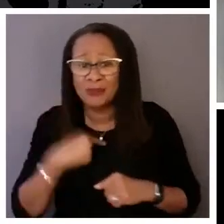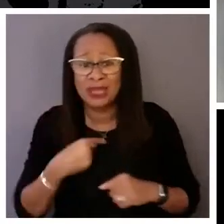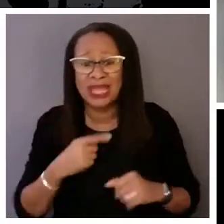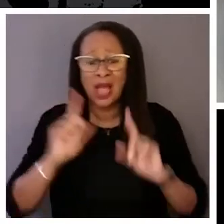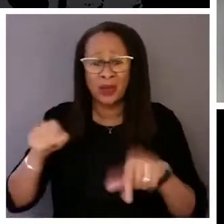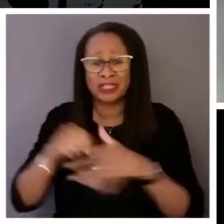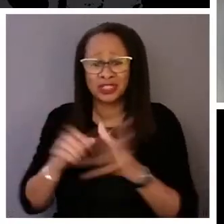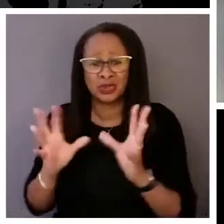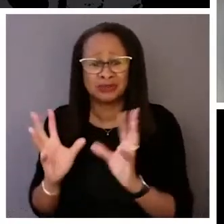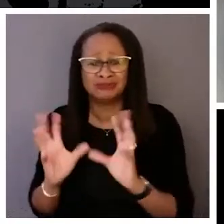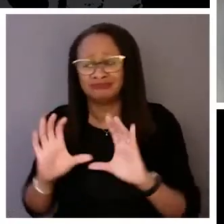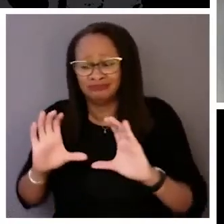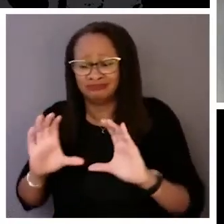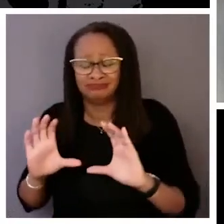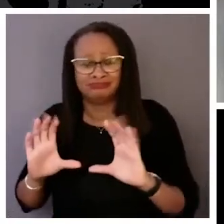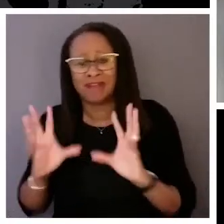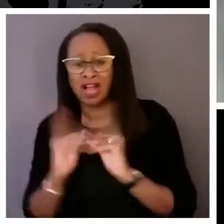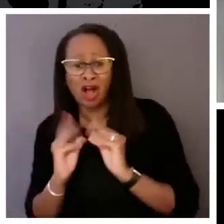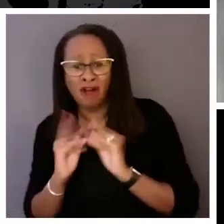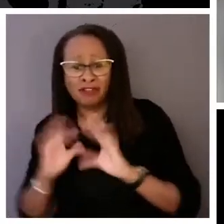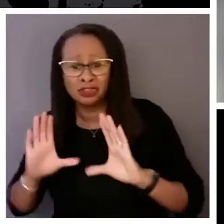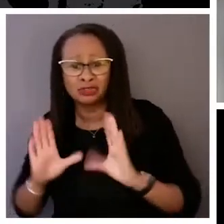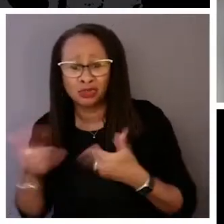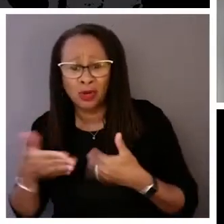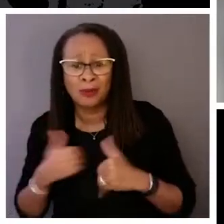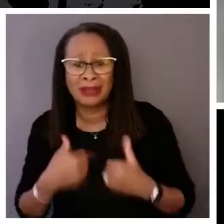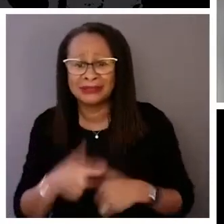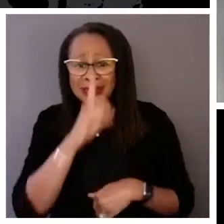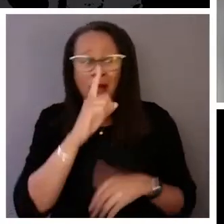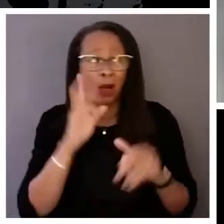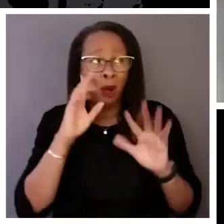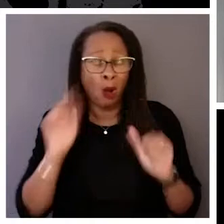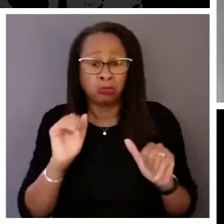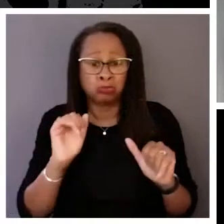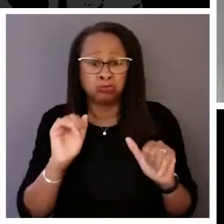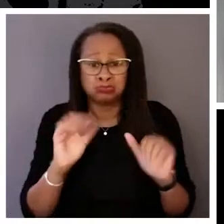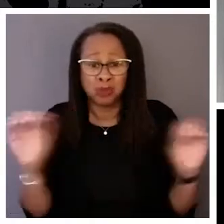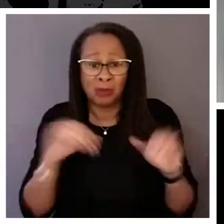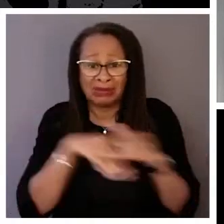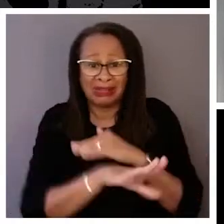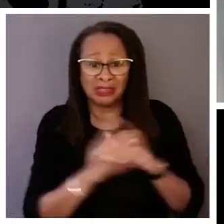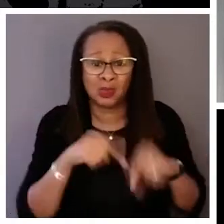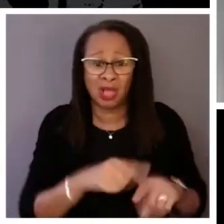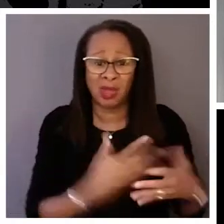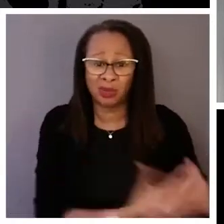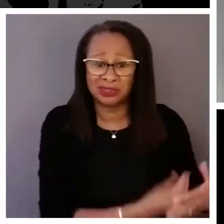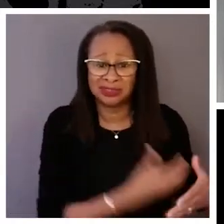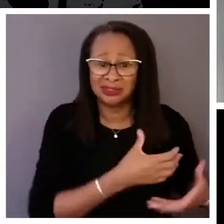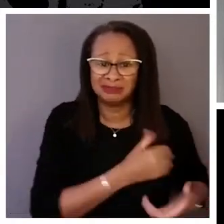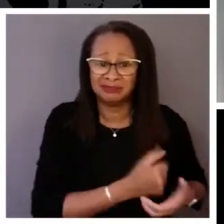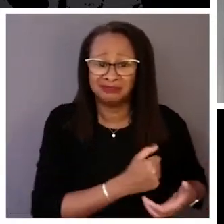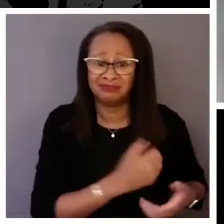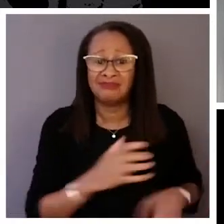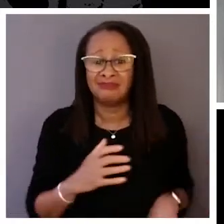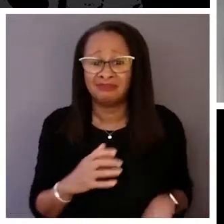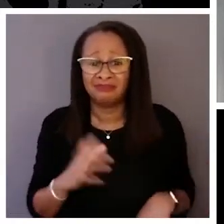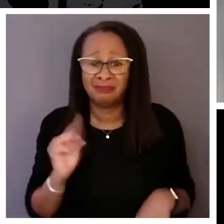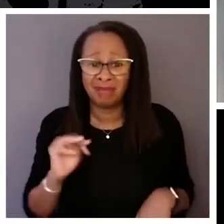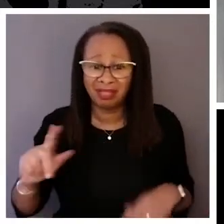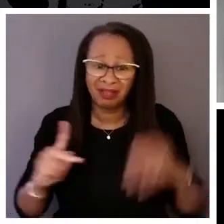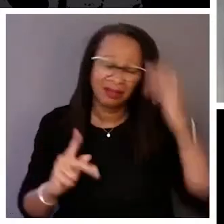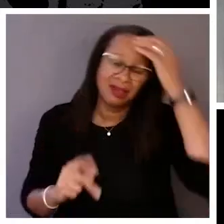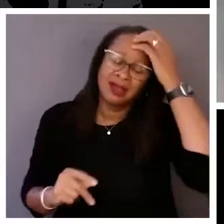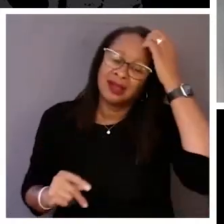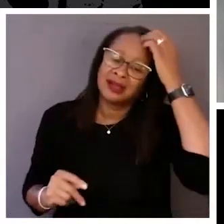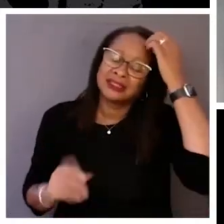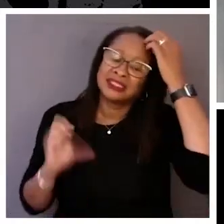So that was a little bit challenging, but yeah, no, it's difficult. You have to have support, if you have a partner, and then sometimes you have hired